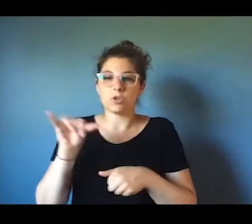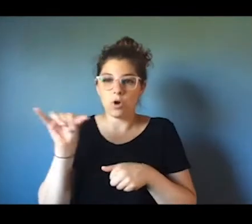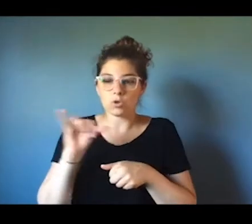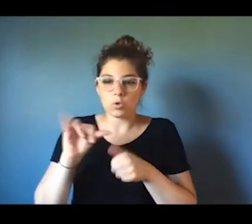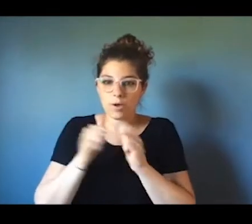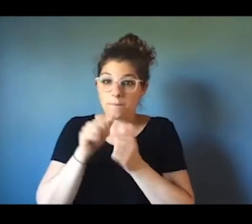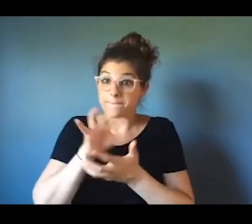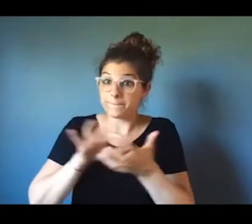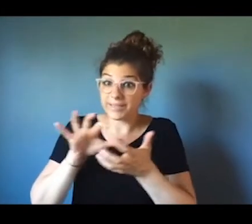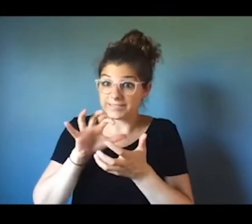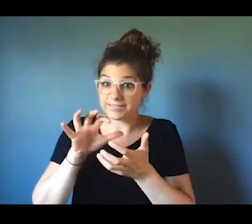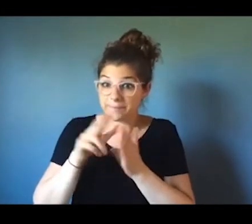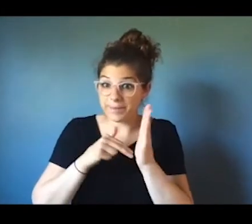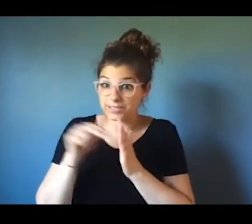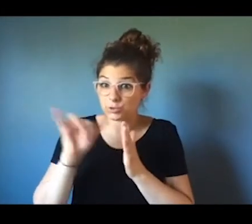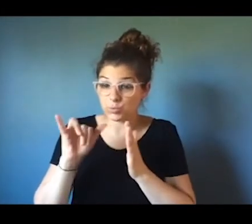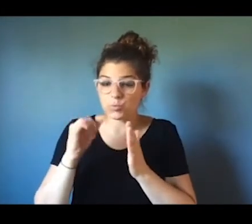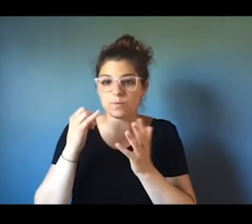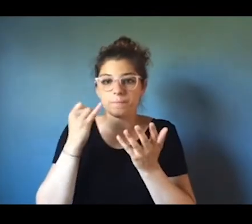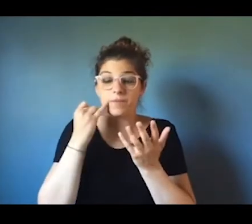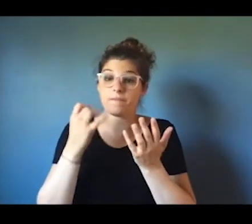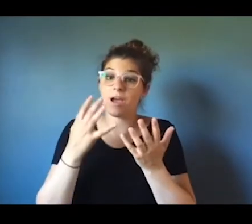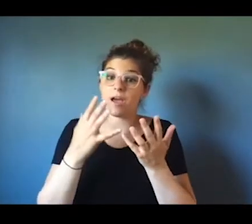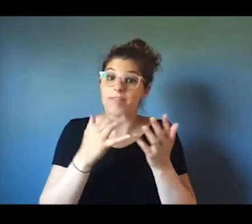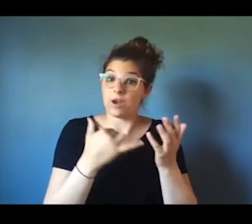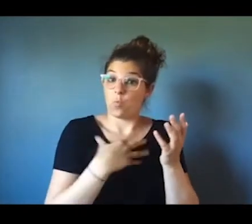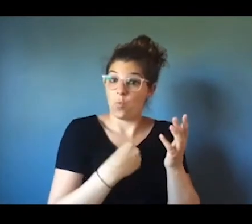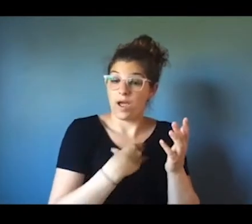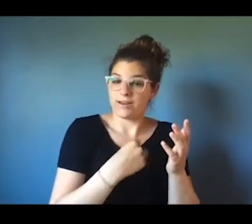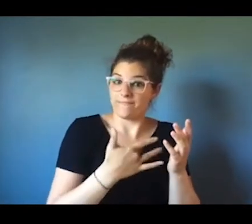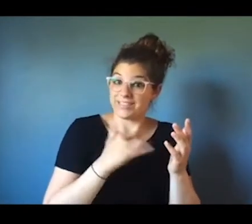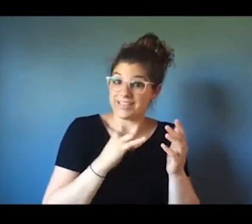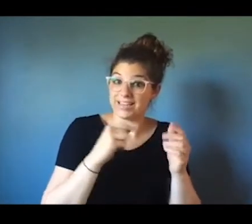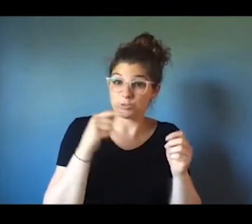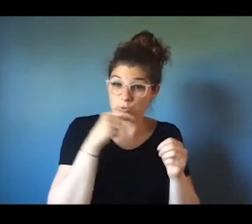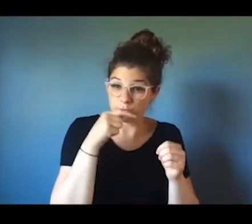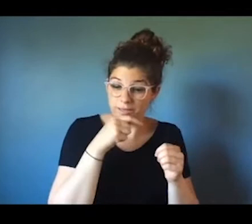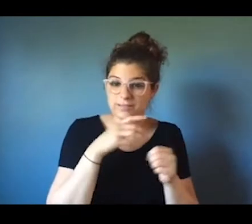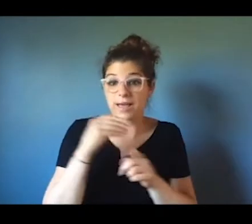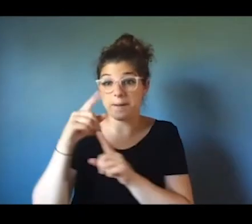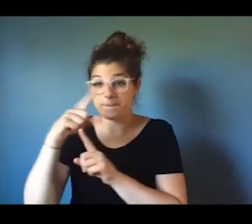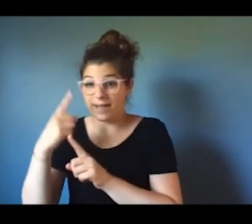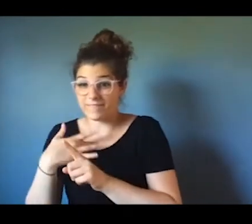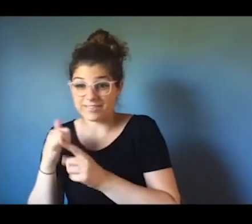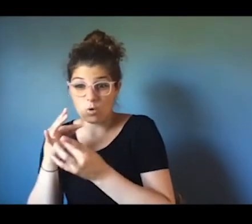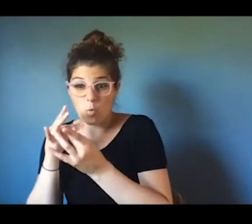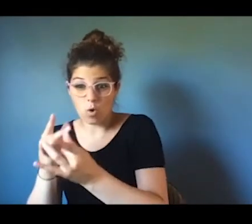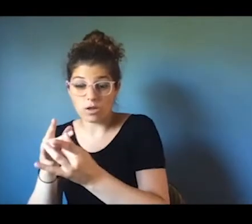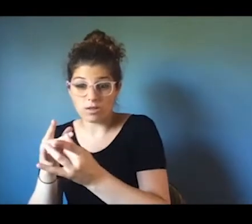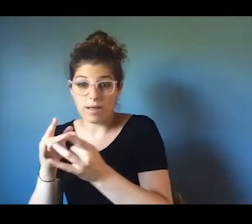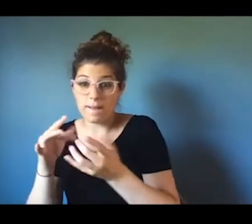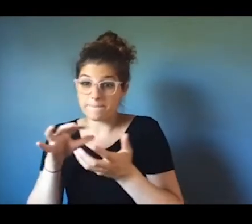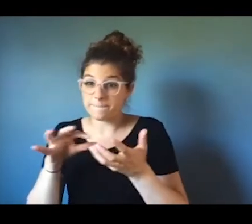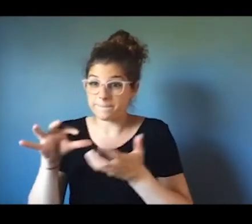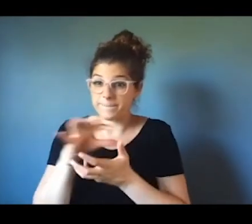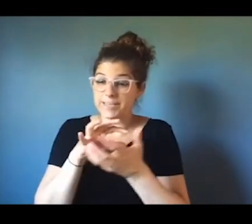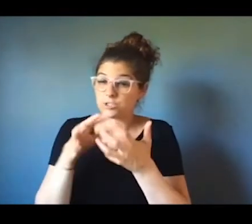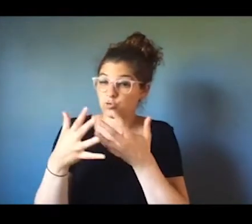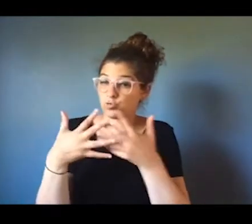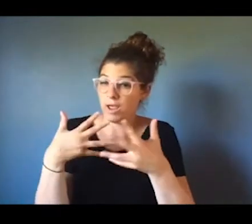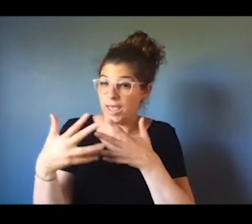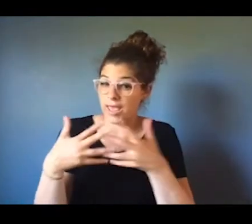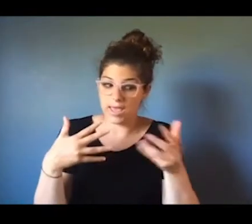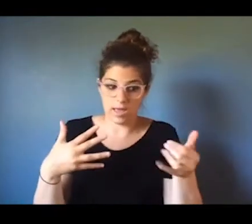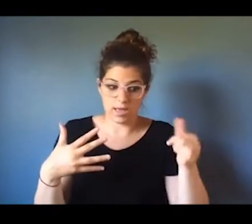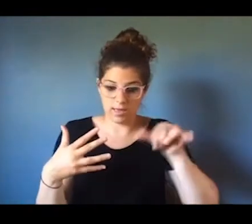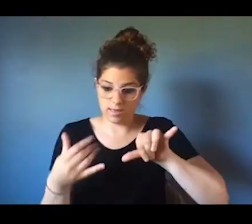track of them. It's also a way to mix paint, because if I wanted to take that white that feels like toothpaste and the black that feels like oil and